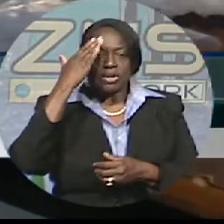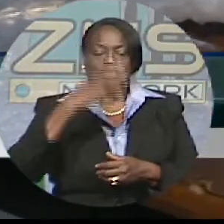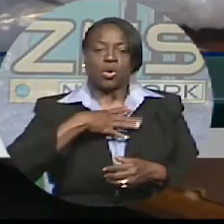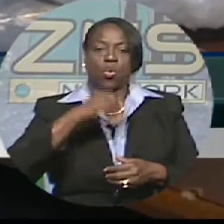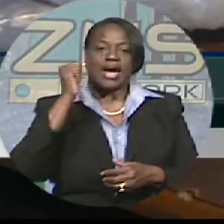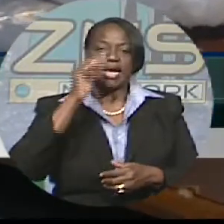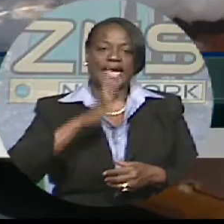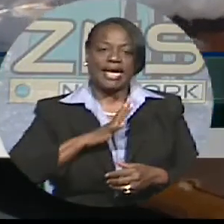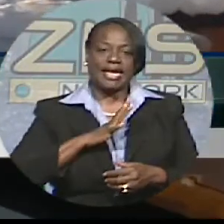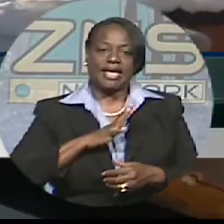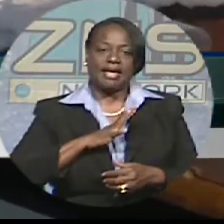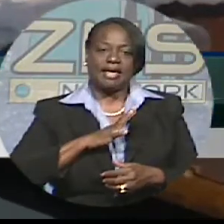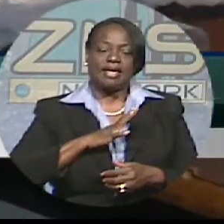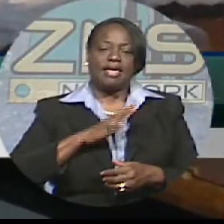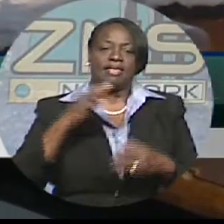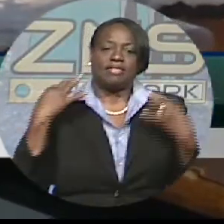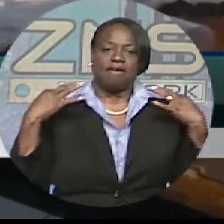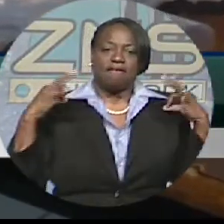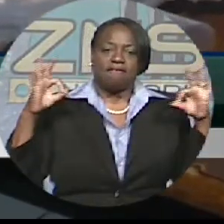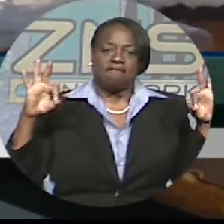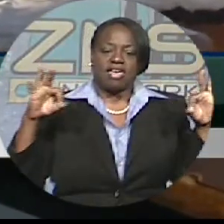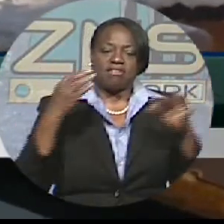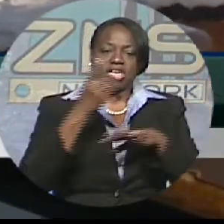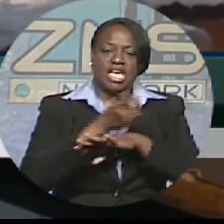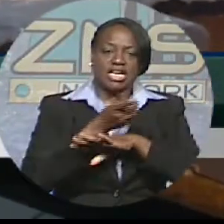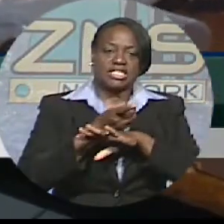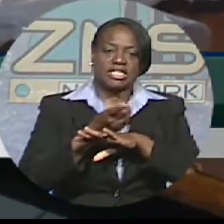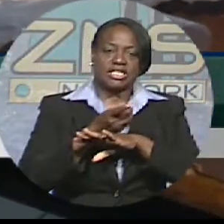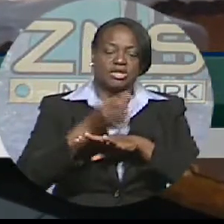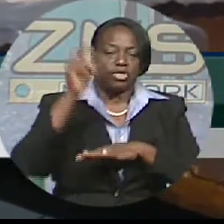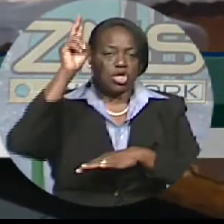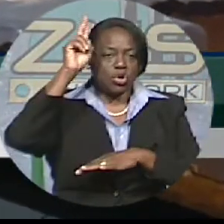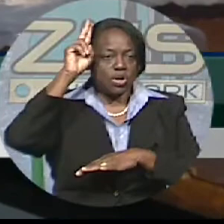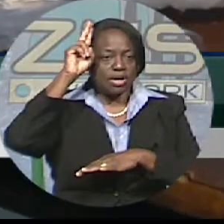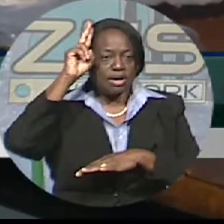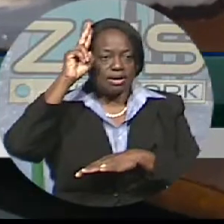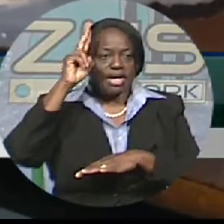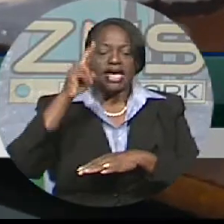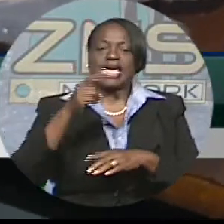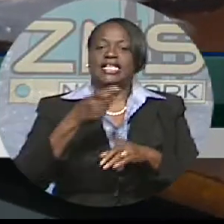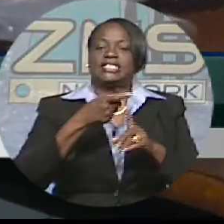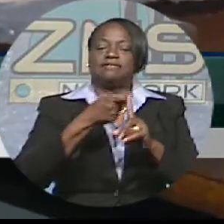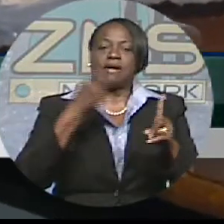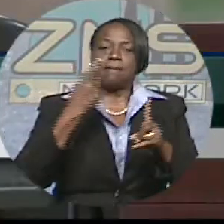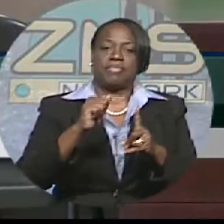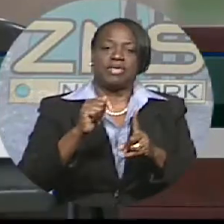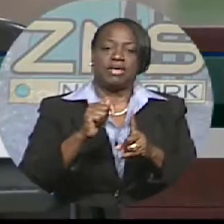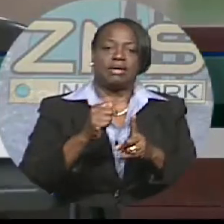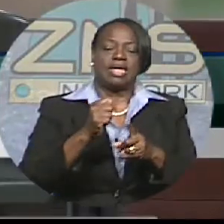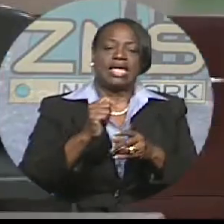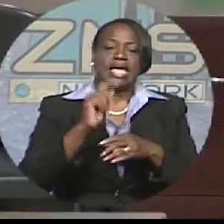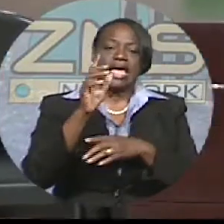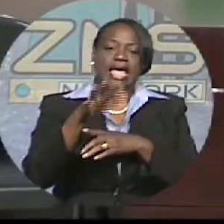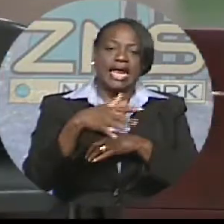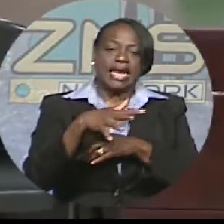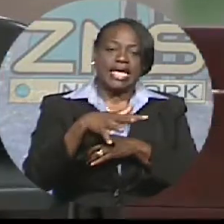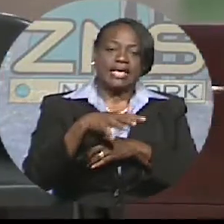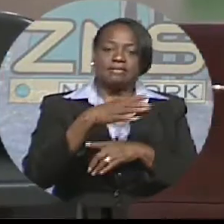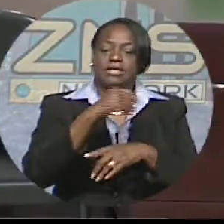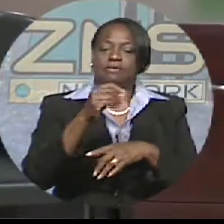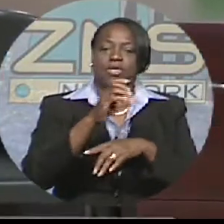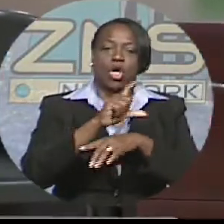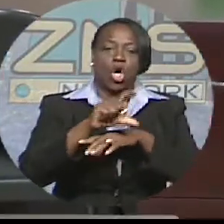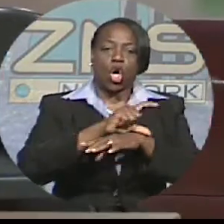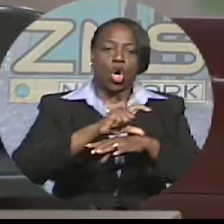the unicorn, but it's an addictive stimulant made from the leaves of a cocoa plant and causes a short-term euphoria for